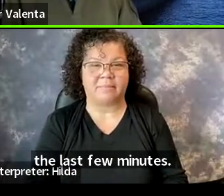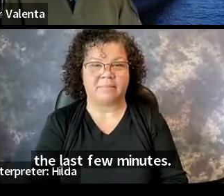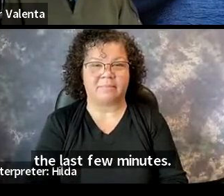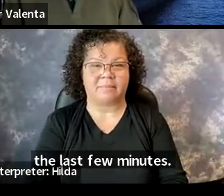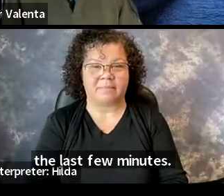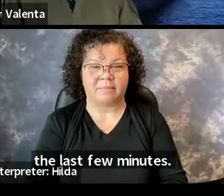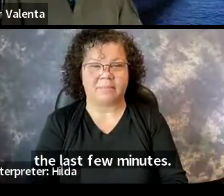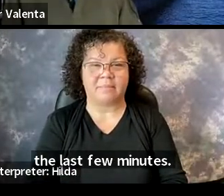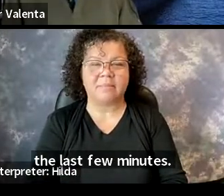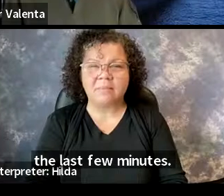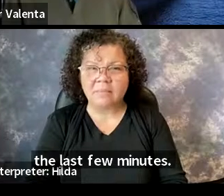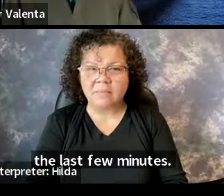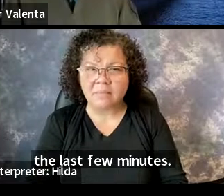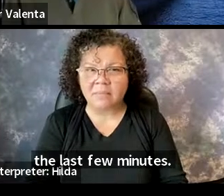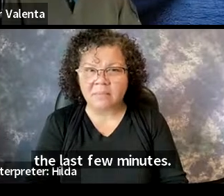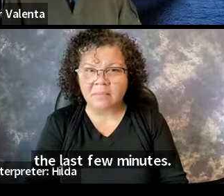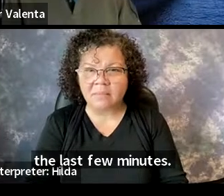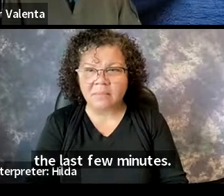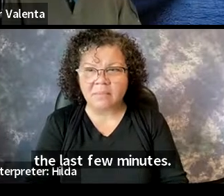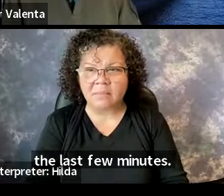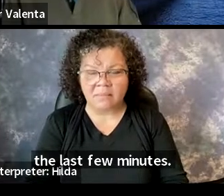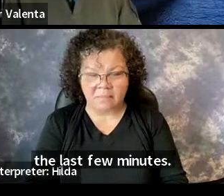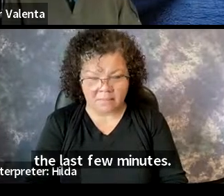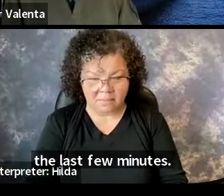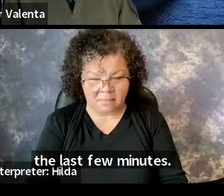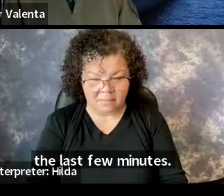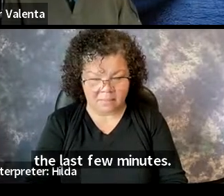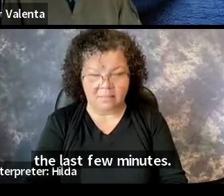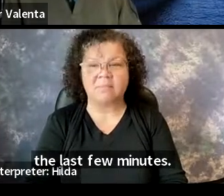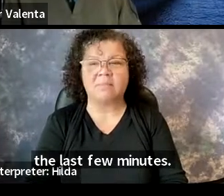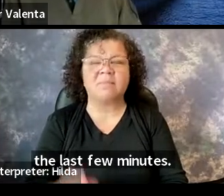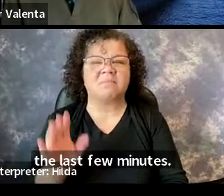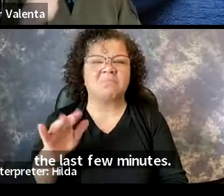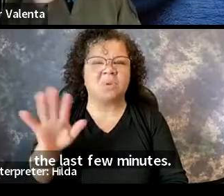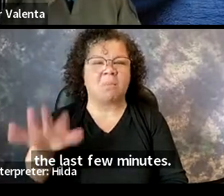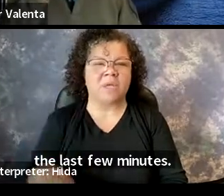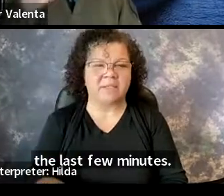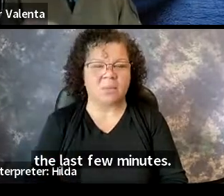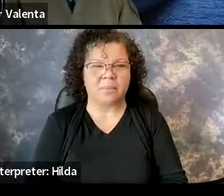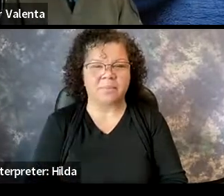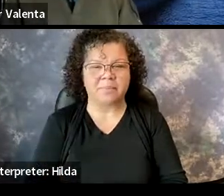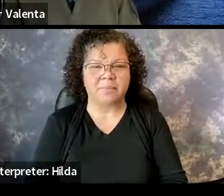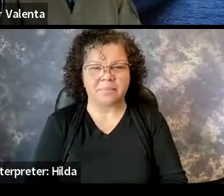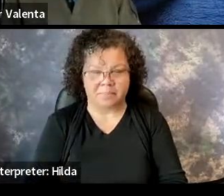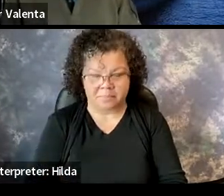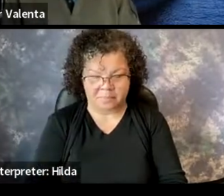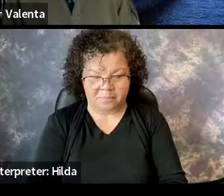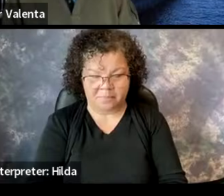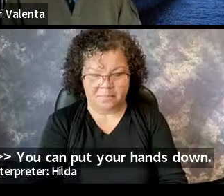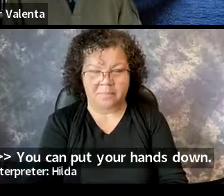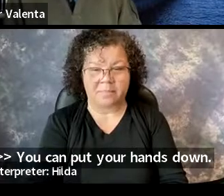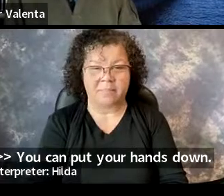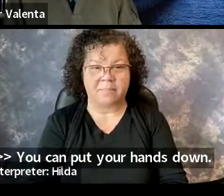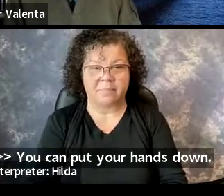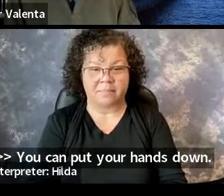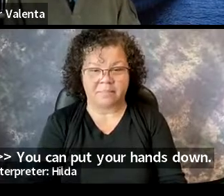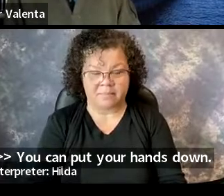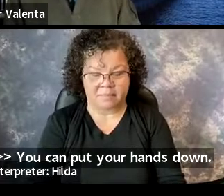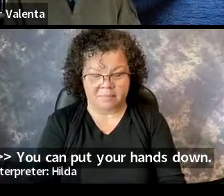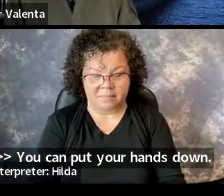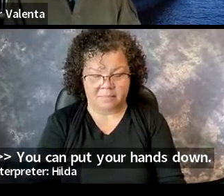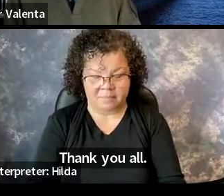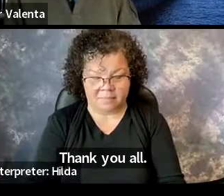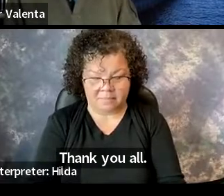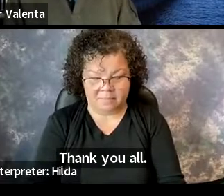Good online too. You can put your hands down. Thank Sorry, you all. Do you Bobby want said to take a minute and catch Walter up